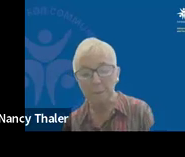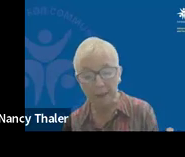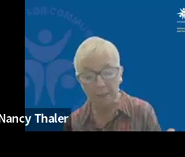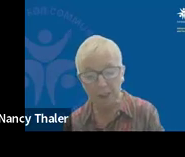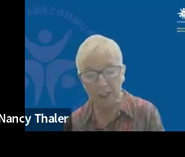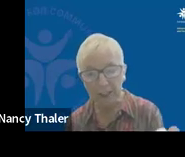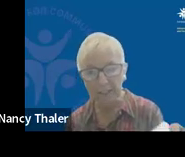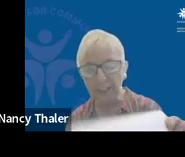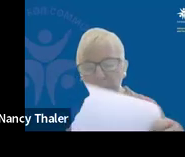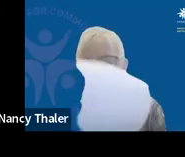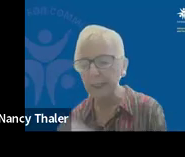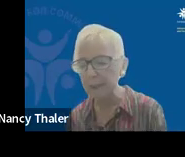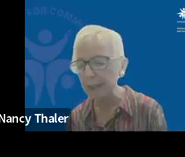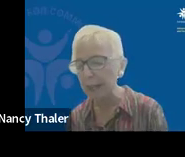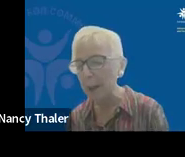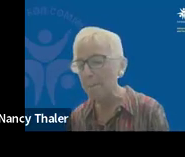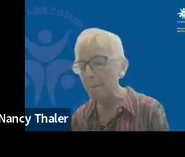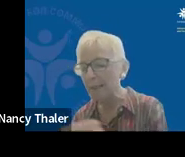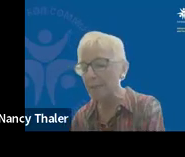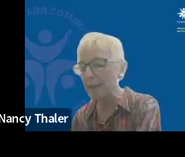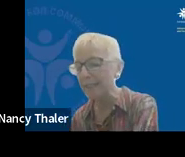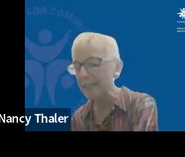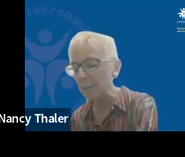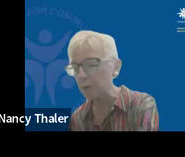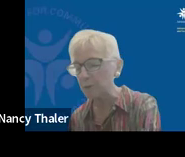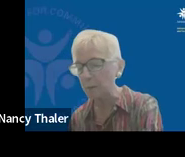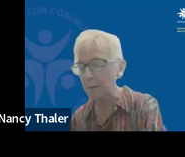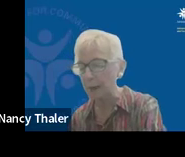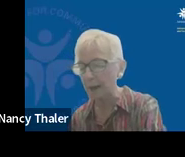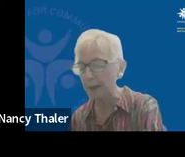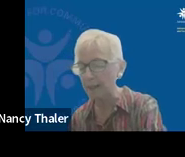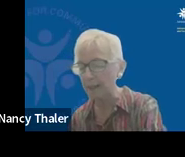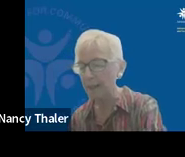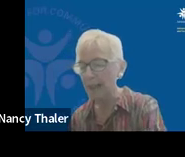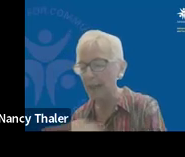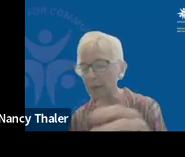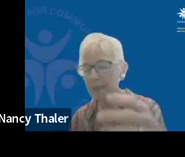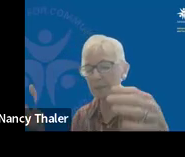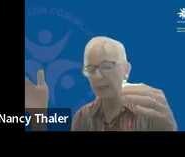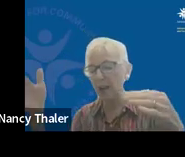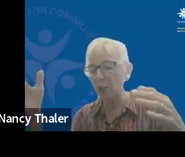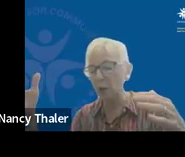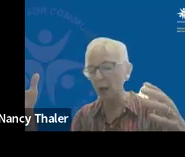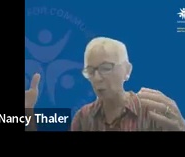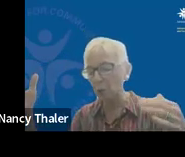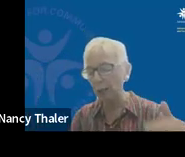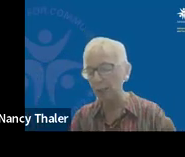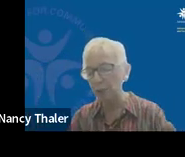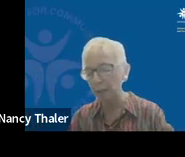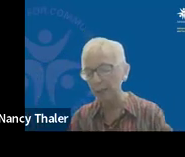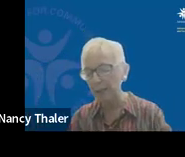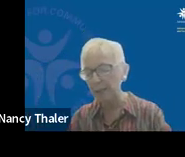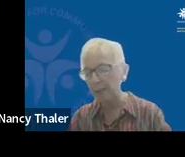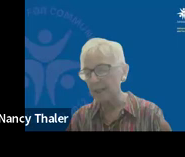the beneficiary advisory committee must be separate from the MAC, and it must meet on a